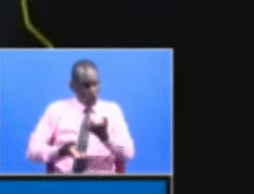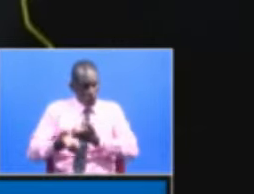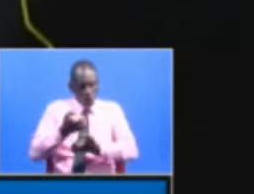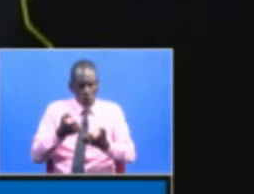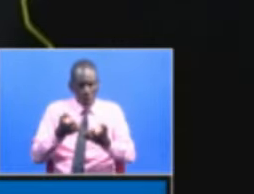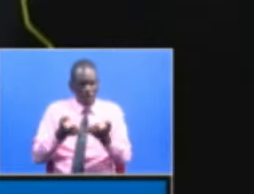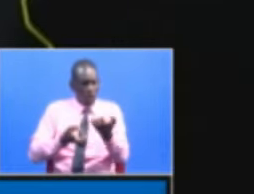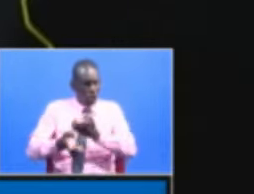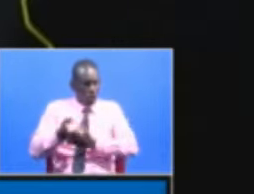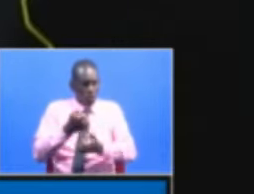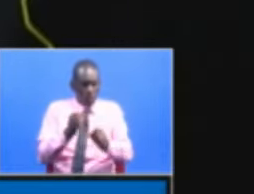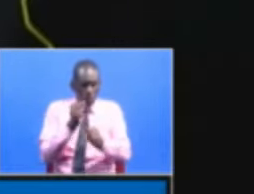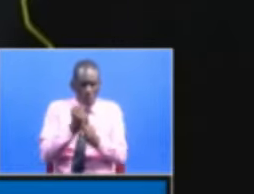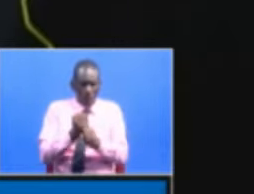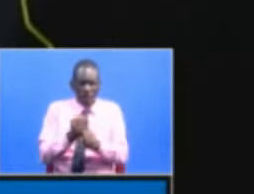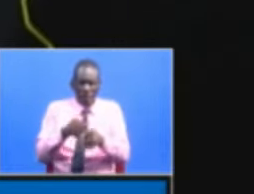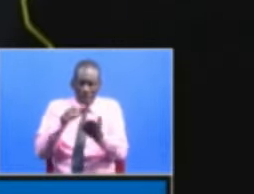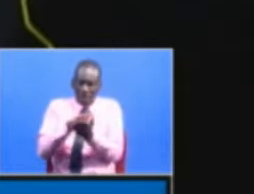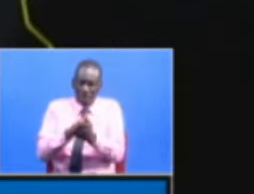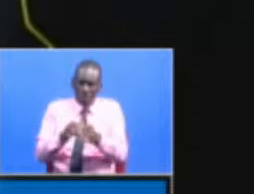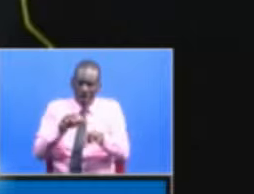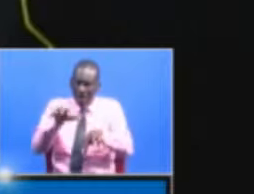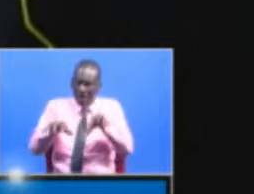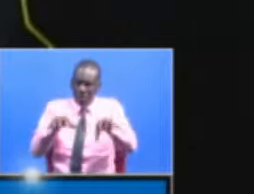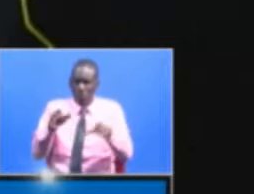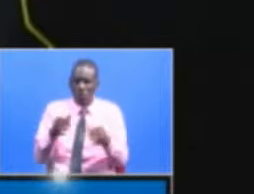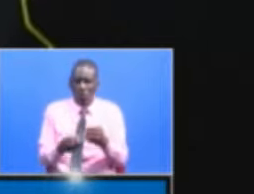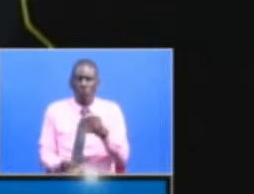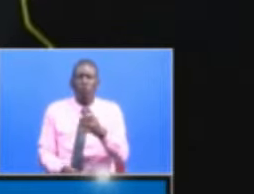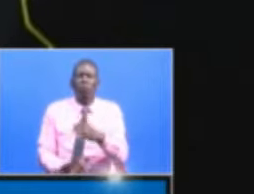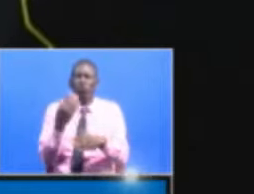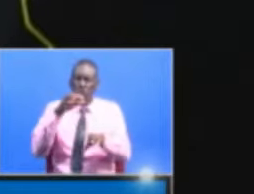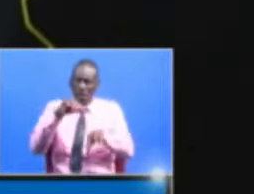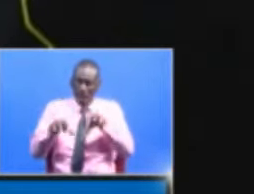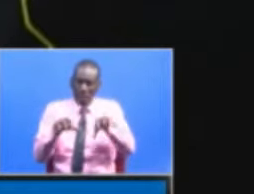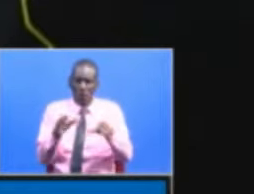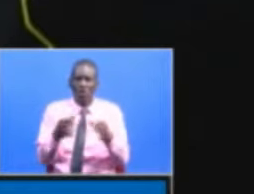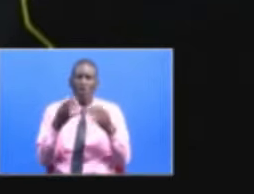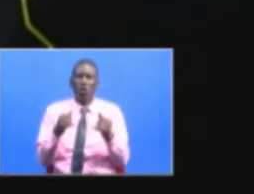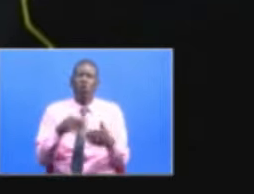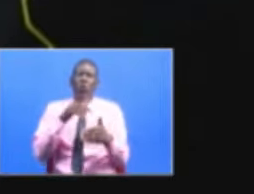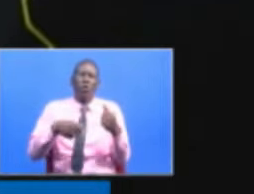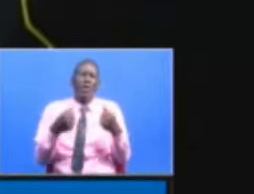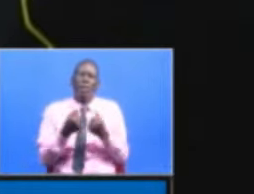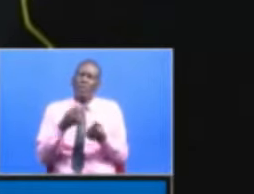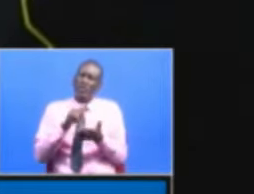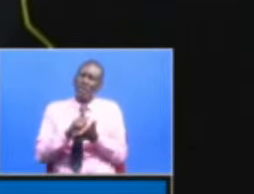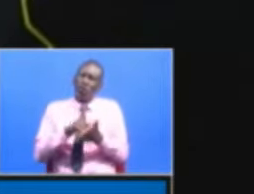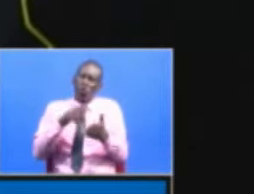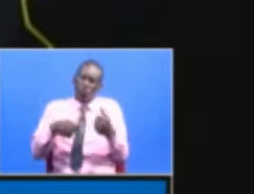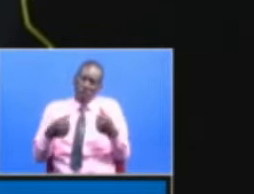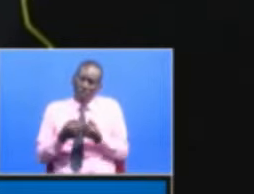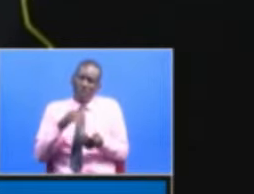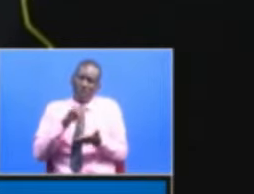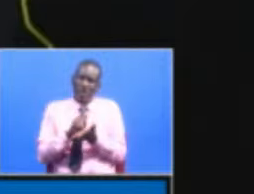is basically livestock production. So what happens is that what the